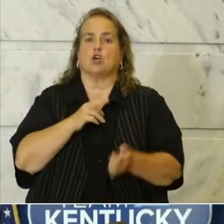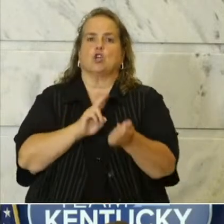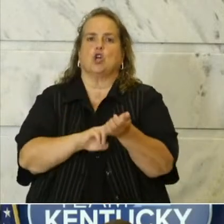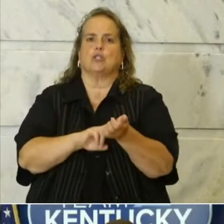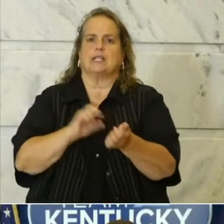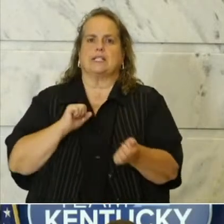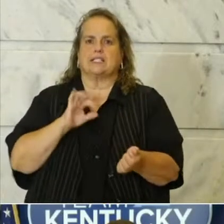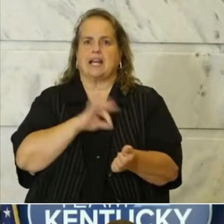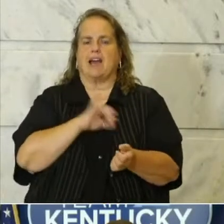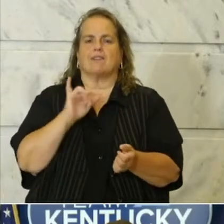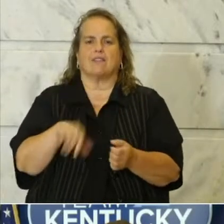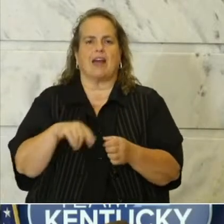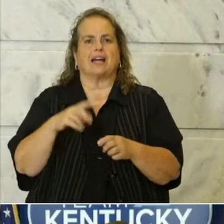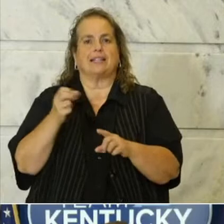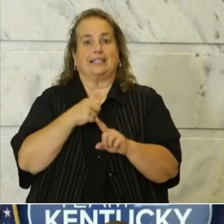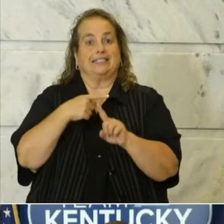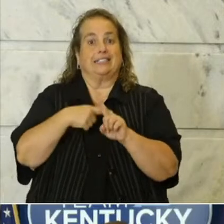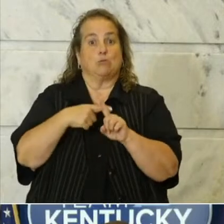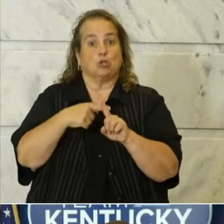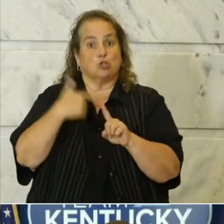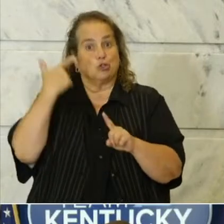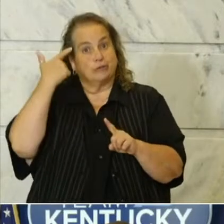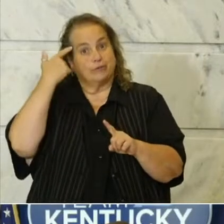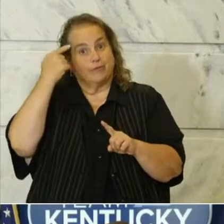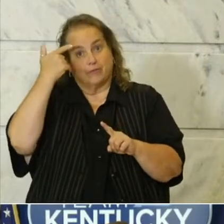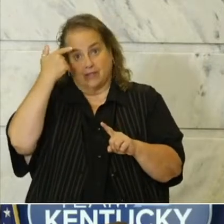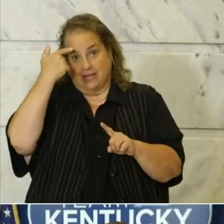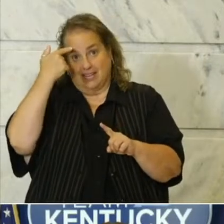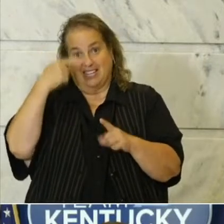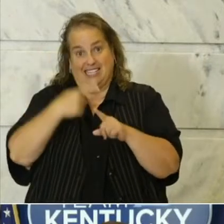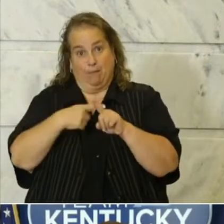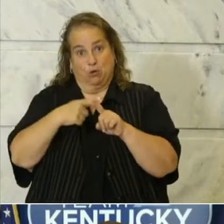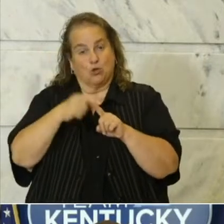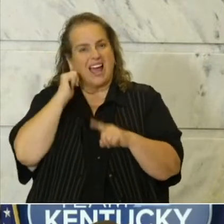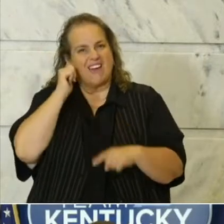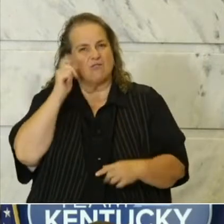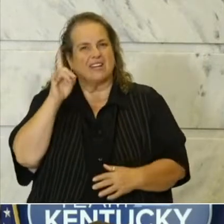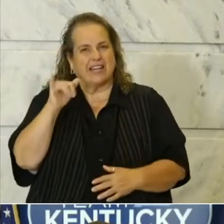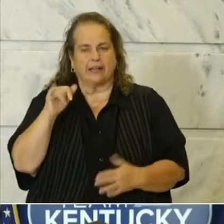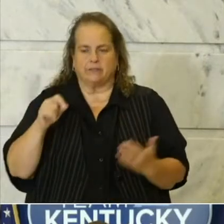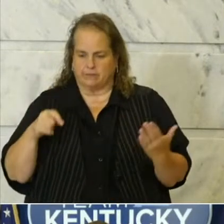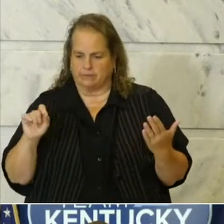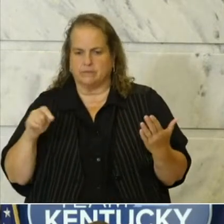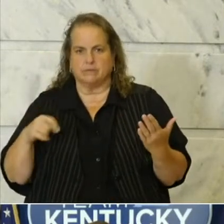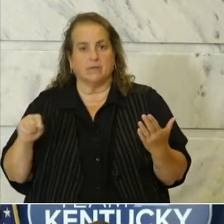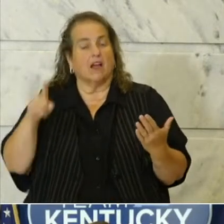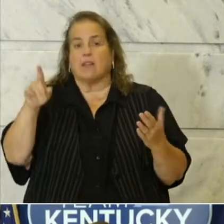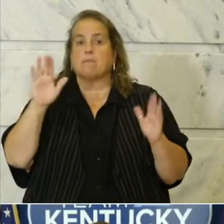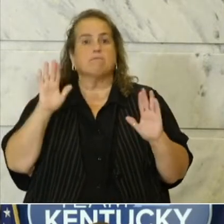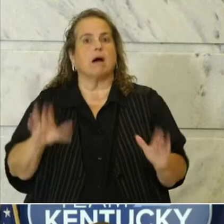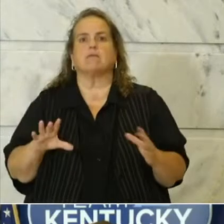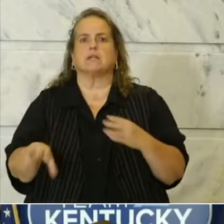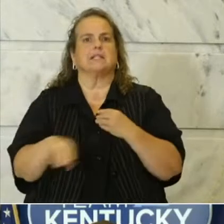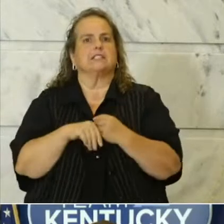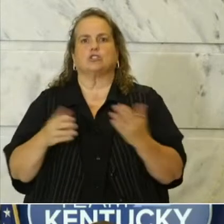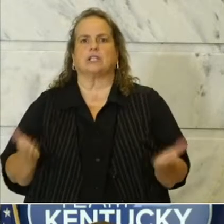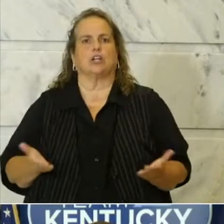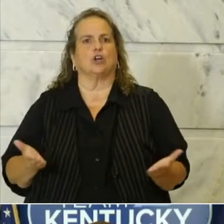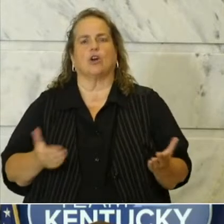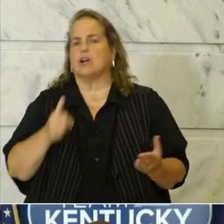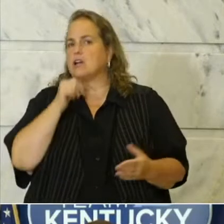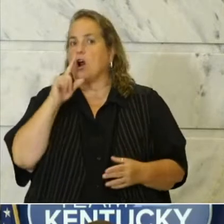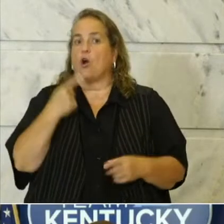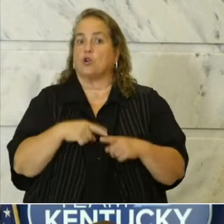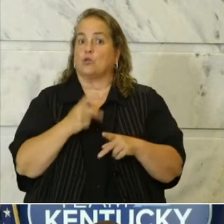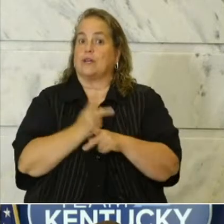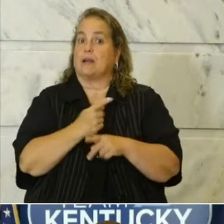takes everybody's temperature every day, goes through the checklist, and I got to tell you what, they've been an amazing addition here. Not just to keep us healthy,